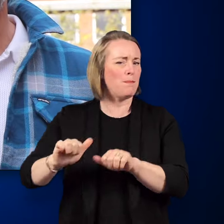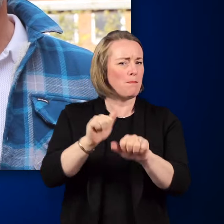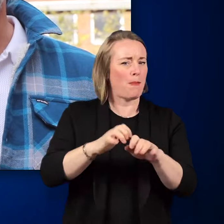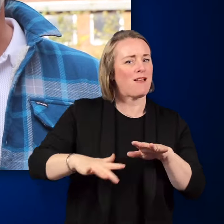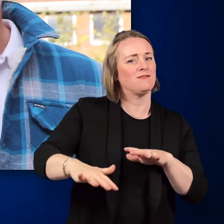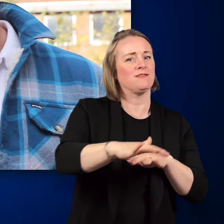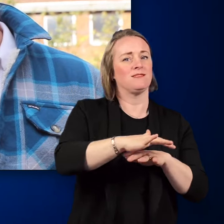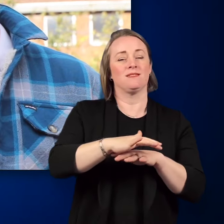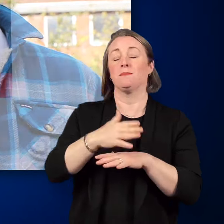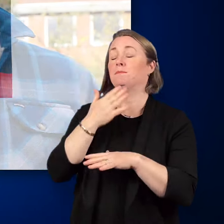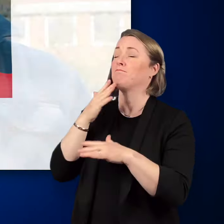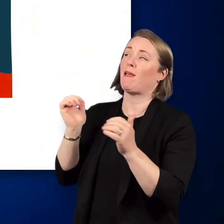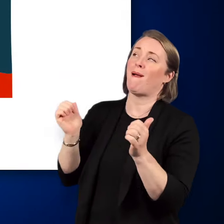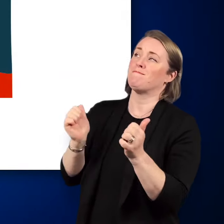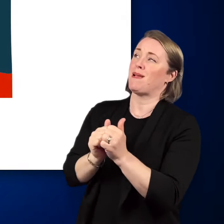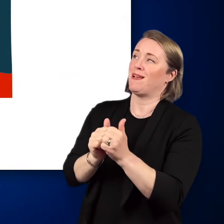name. Amen.